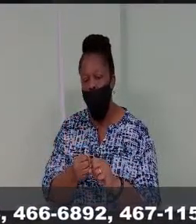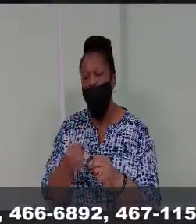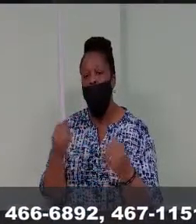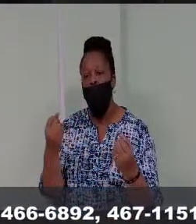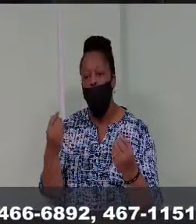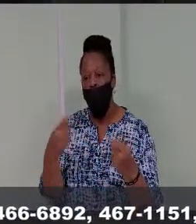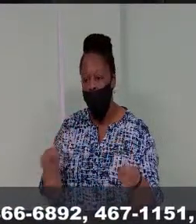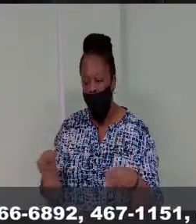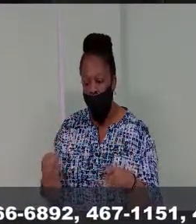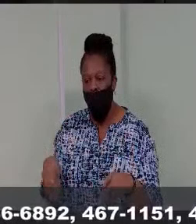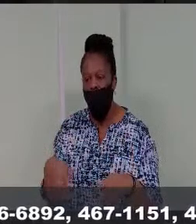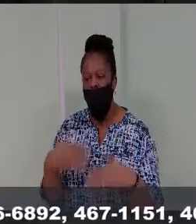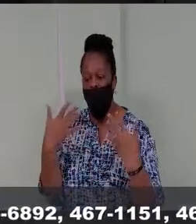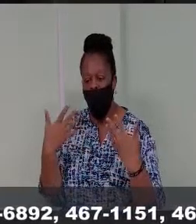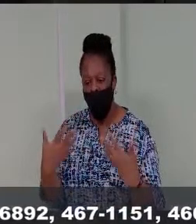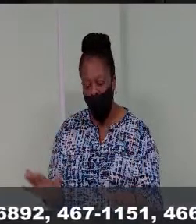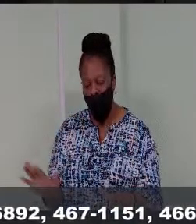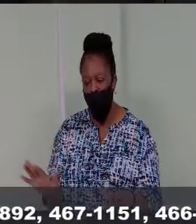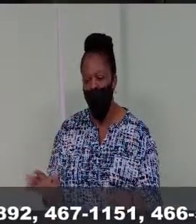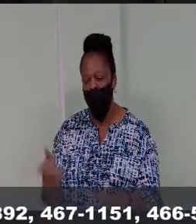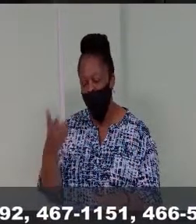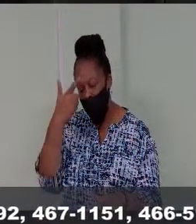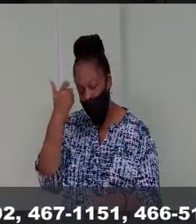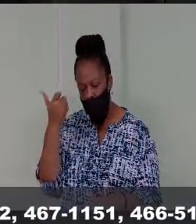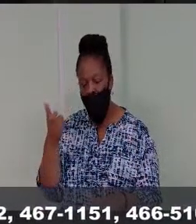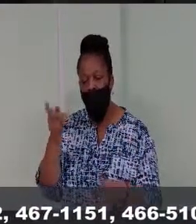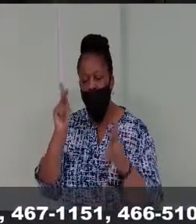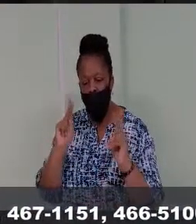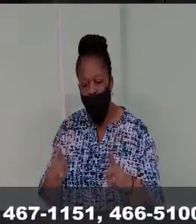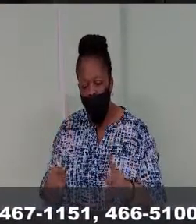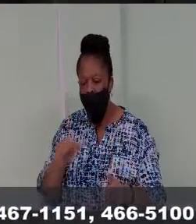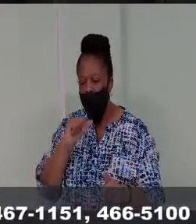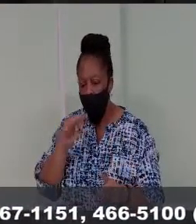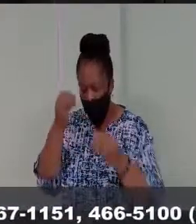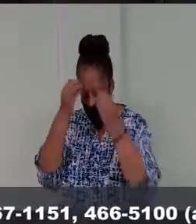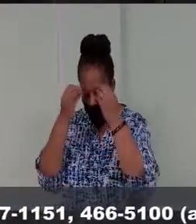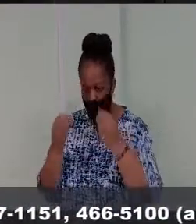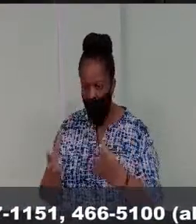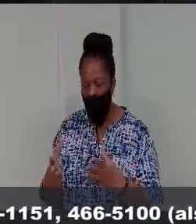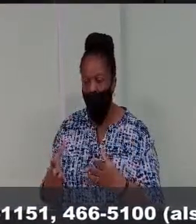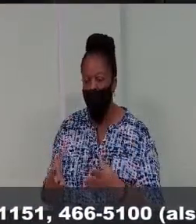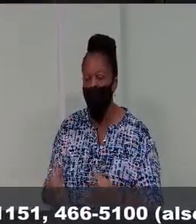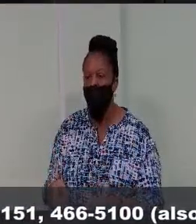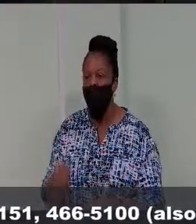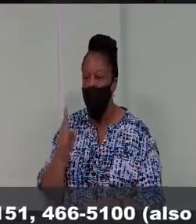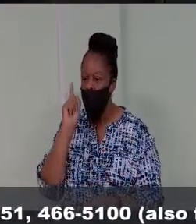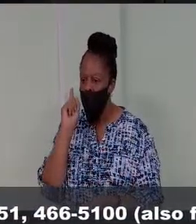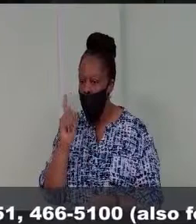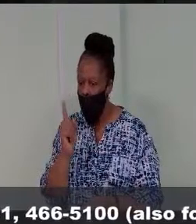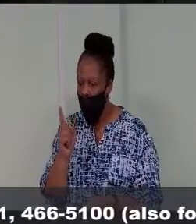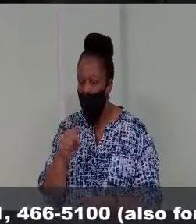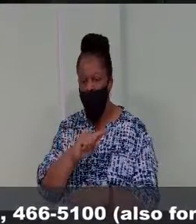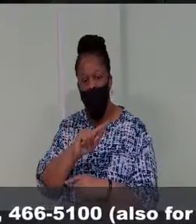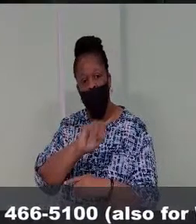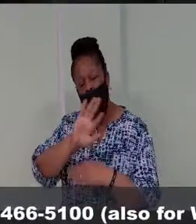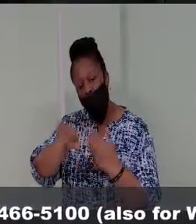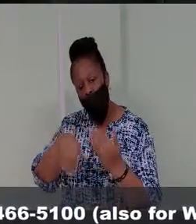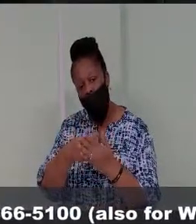all event organizers who continue to break the terms and conditions to host the events. You will be dealt